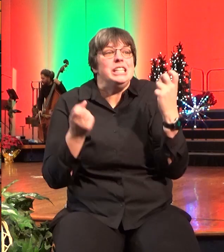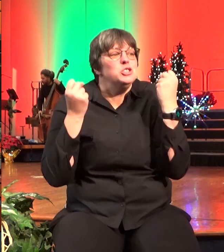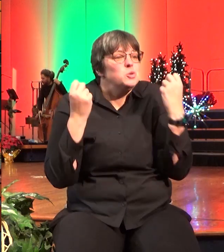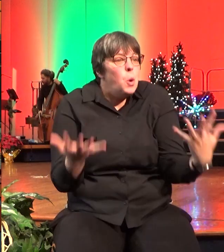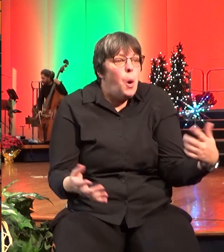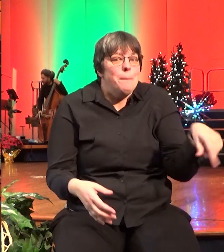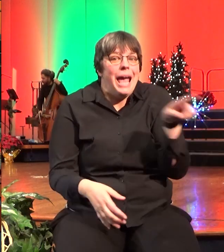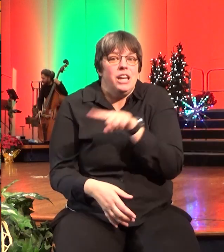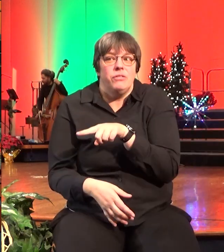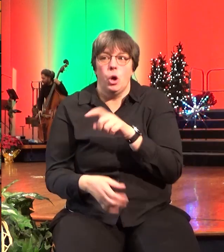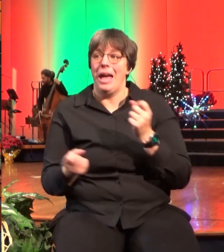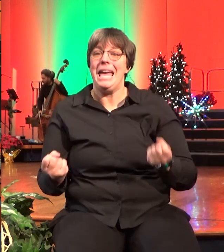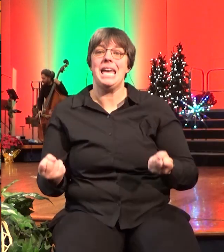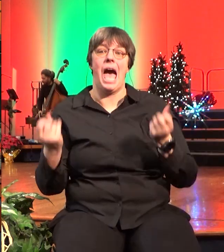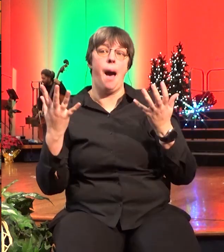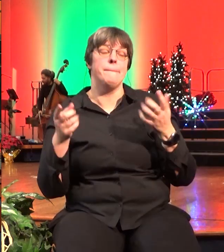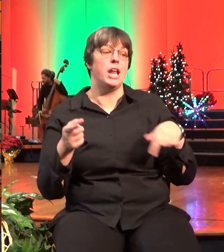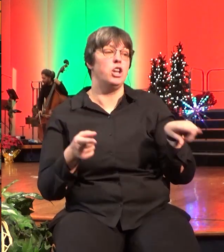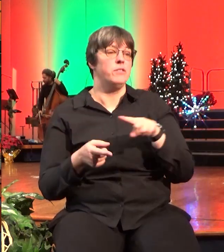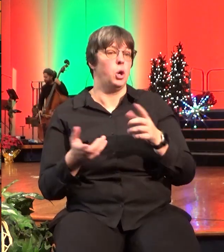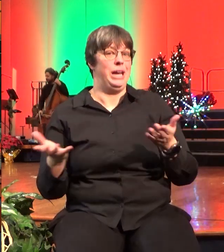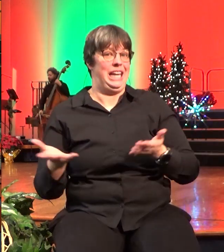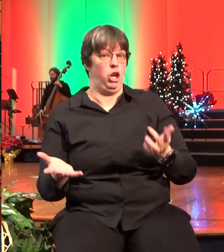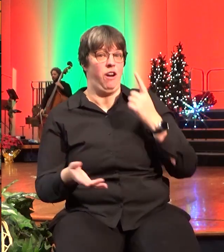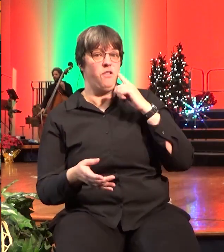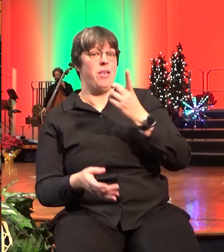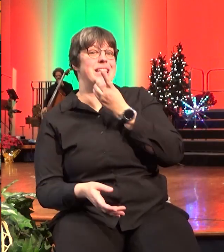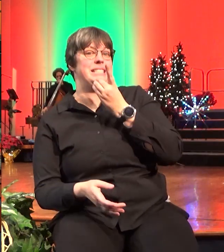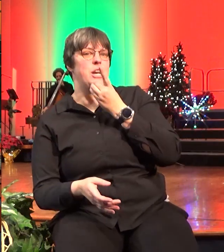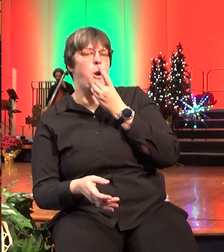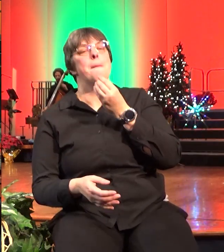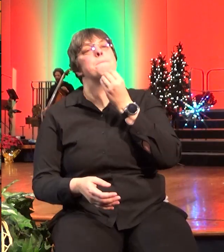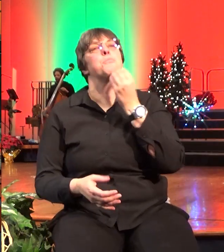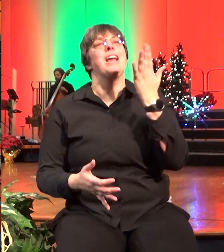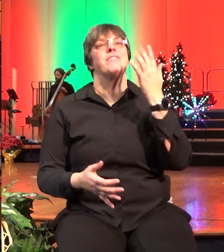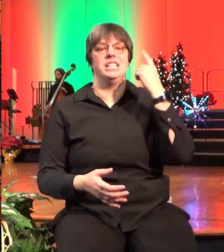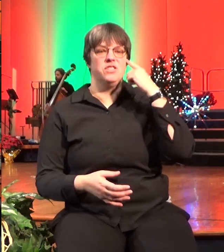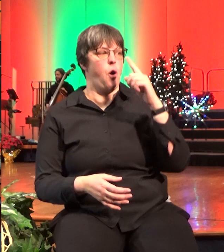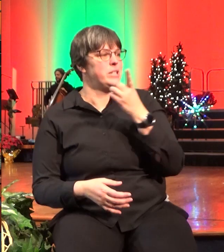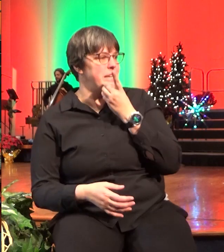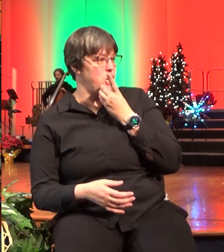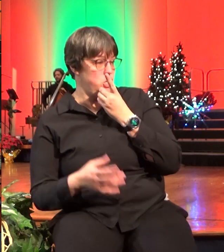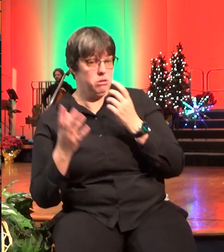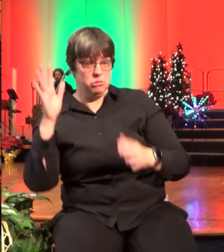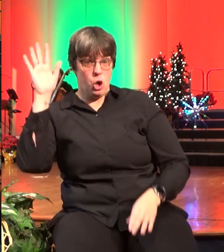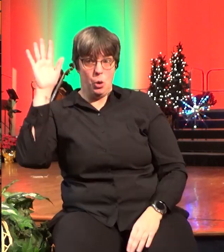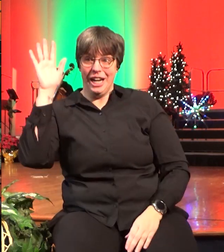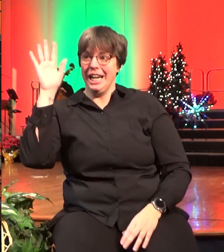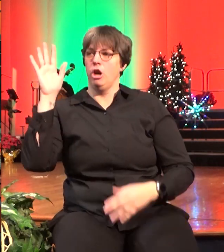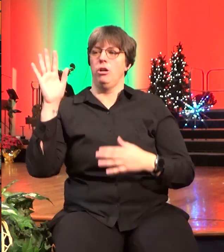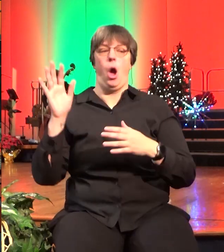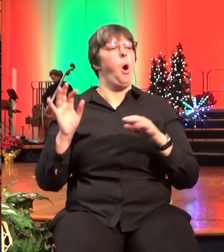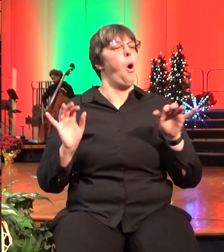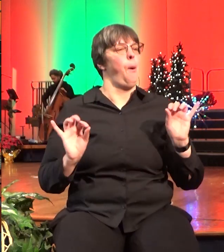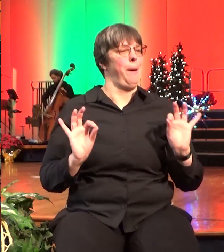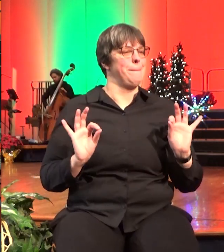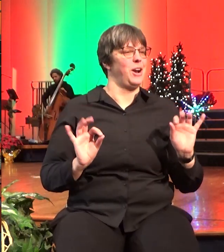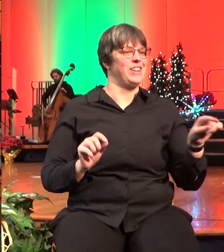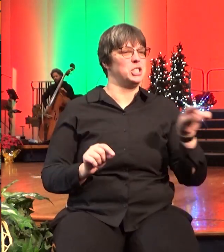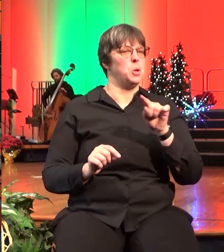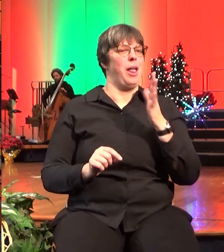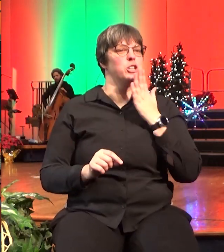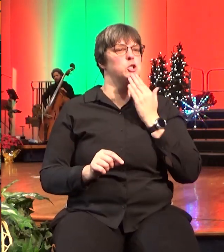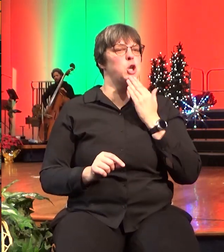here. How many of you were here for dinner, for breakfast for dinner? Oh, yeah. Good. You're all glutened and sugared up.